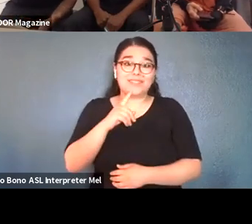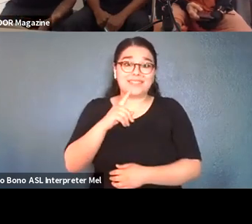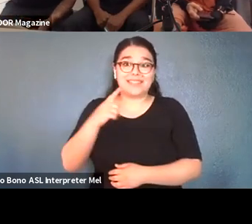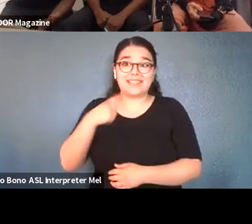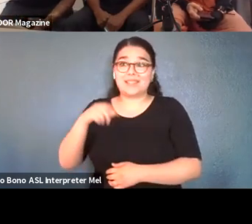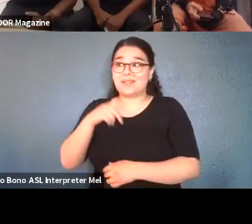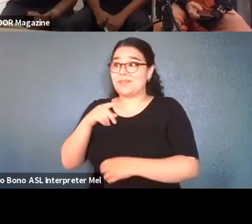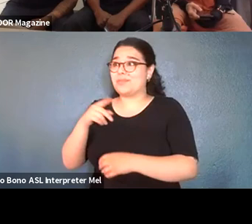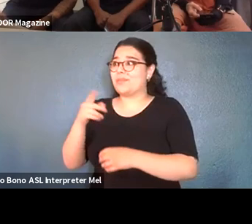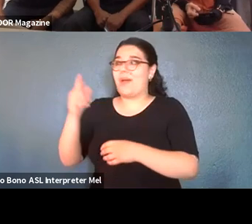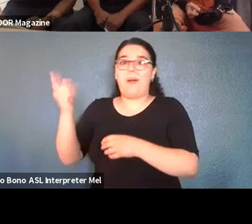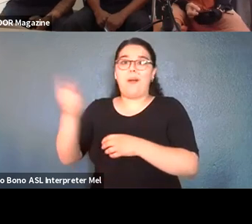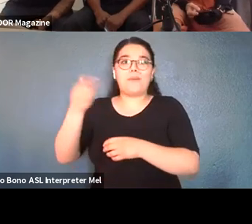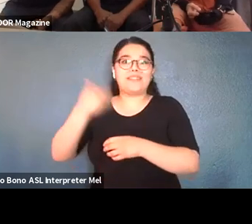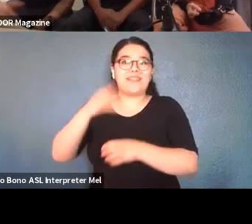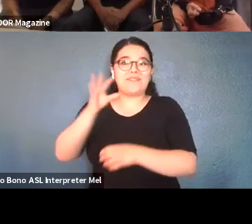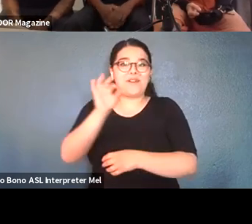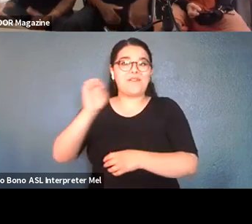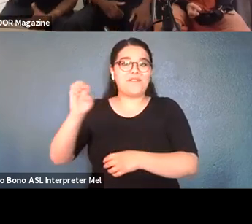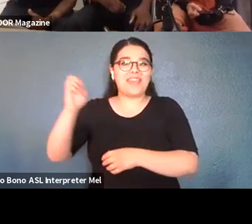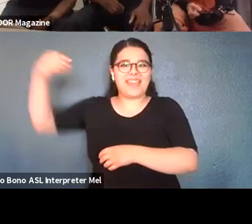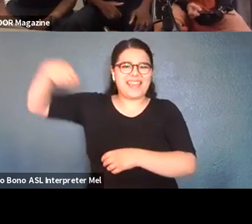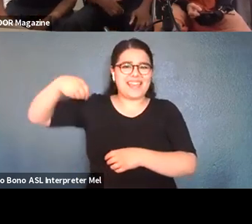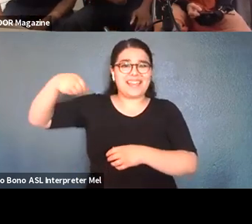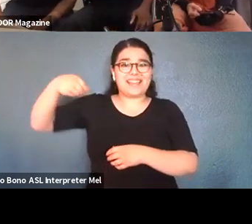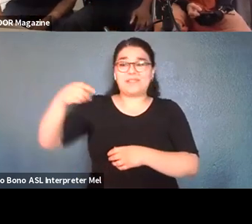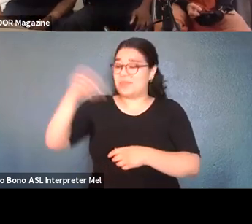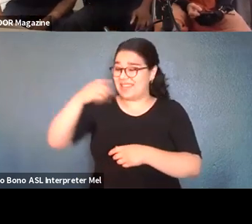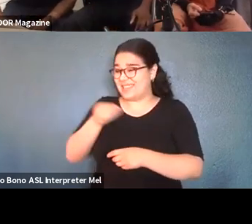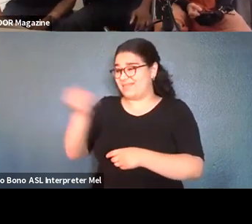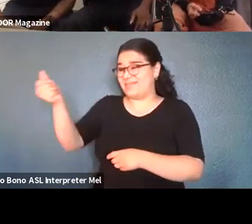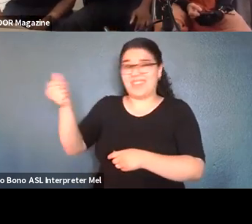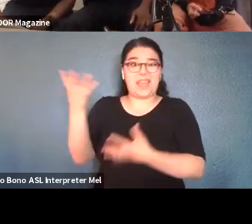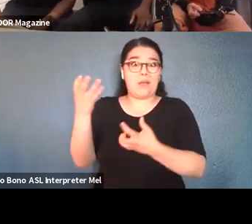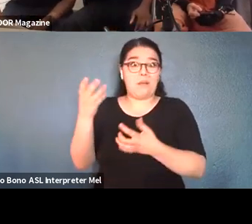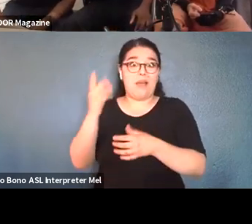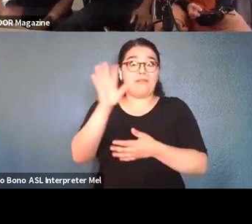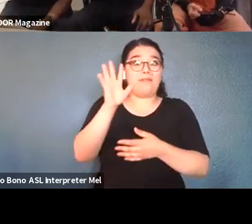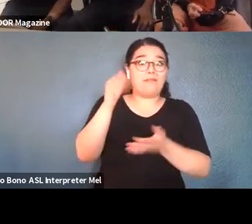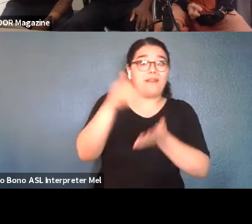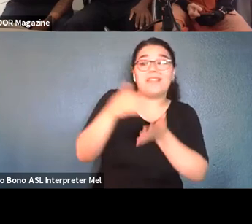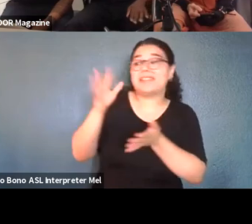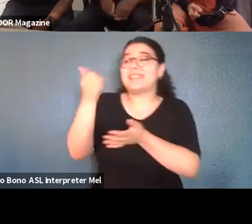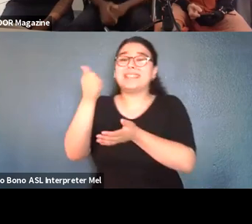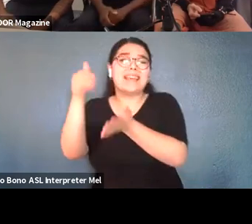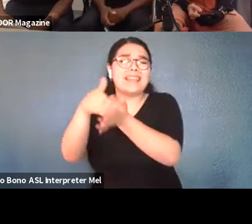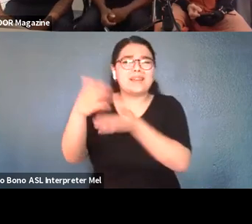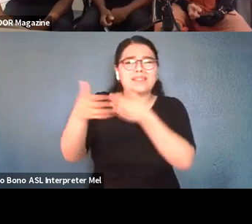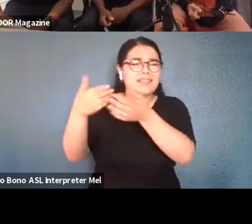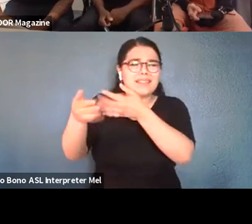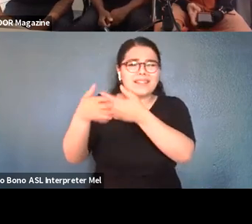a fee. They want 3,000, they want 5,000, they want 10,000. And again, let's not forget about the utilities. The